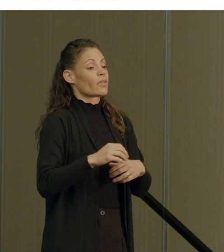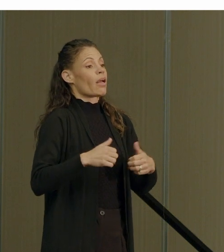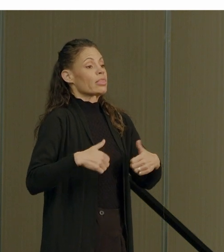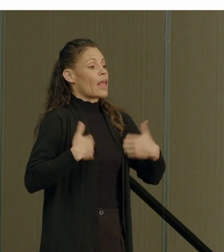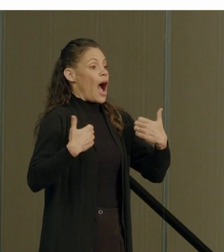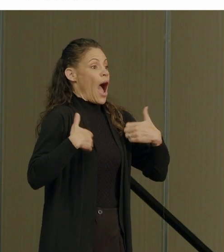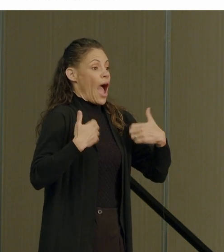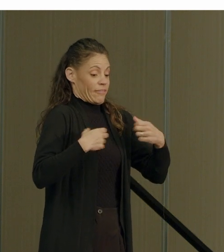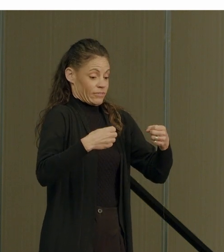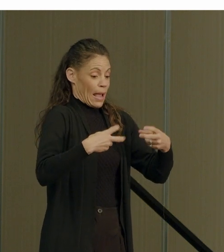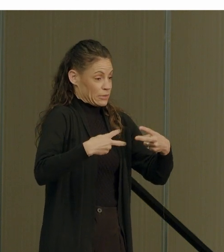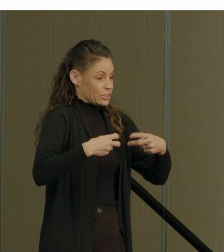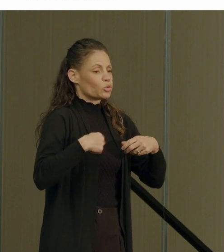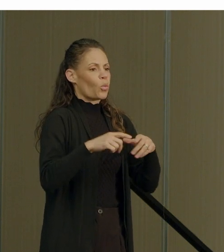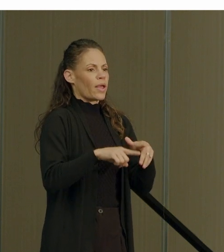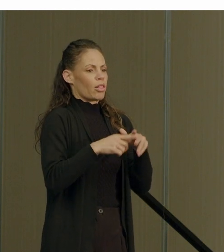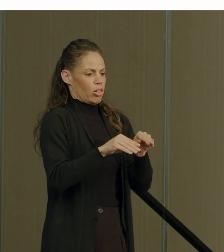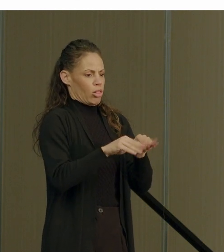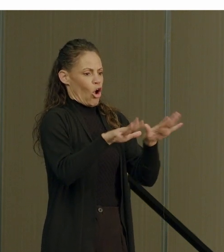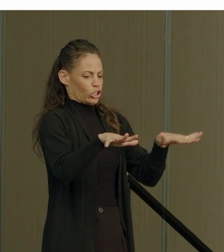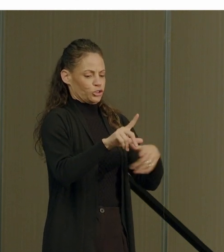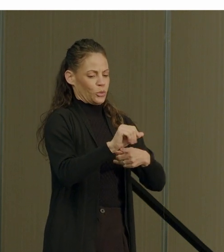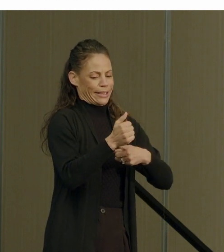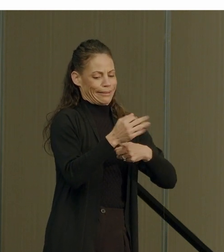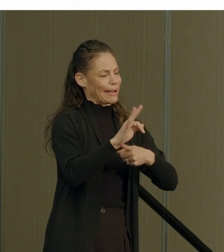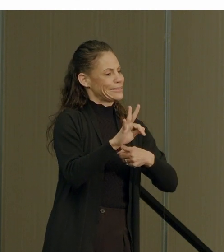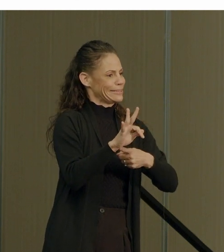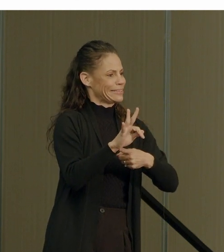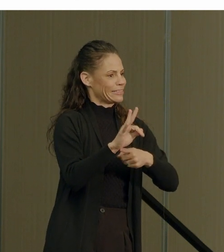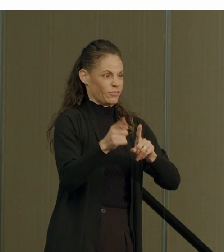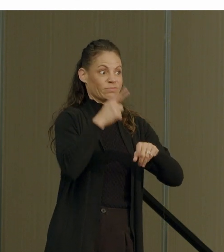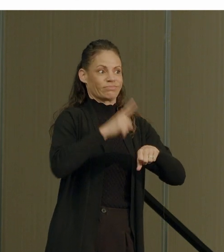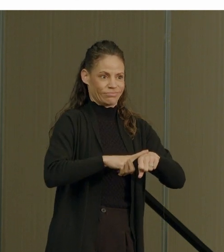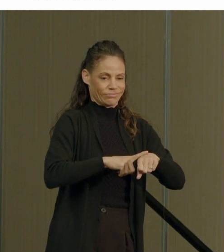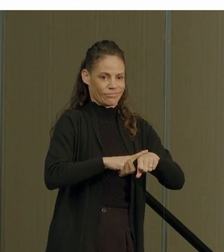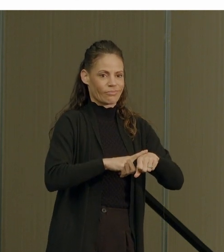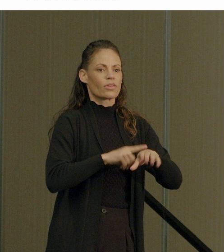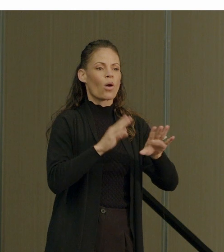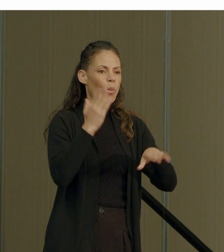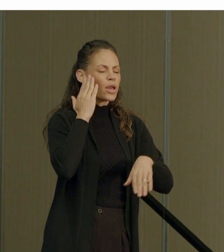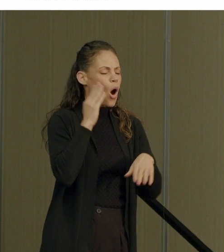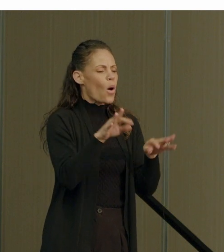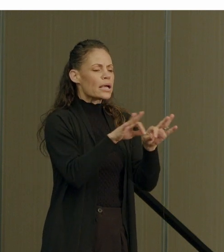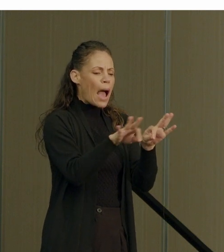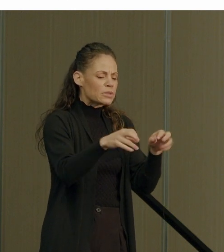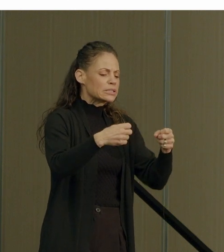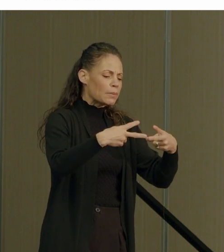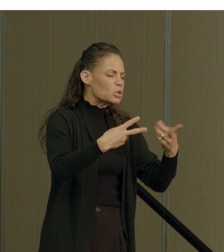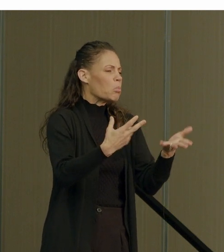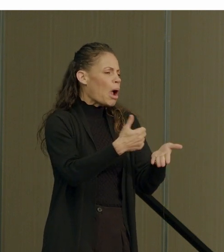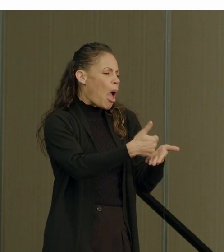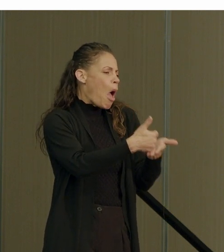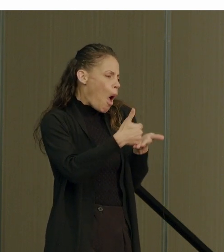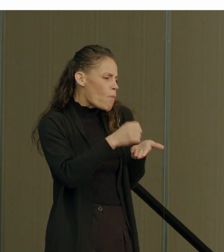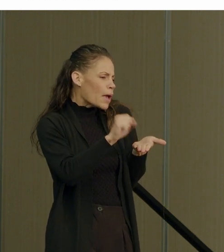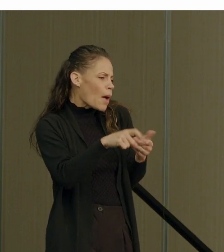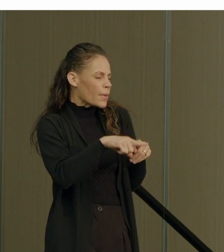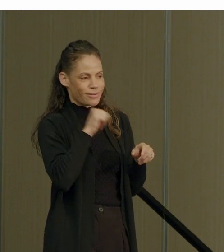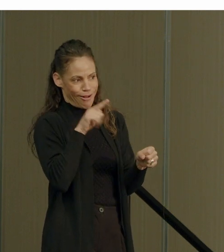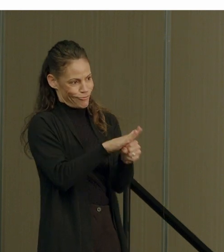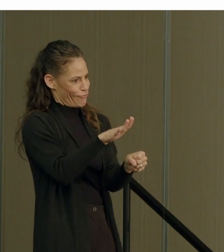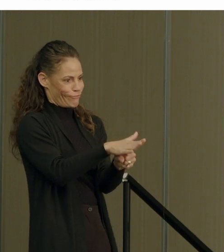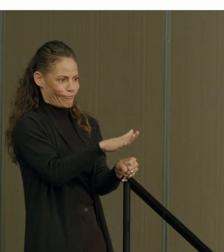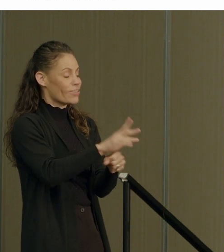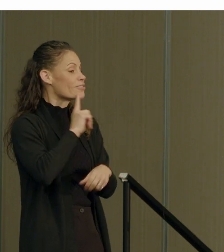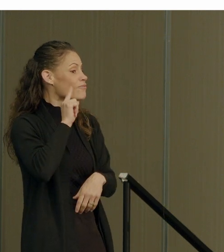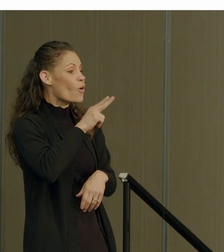caption. We launched it originally in 2019. We realized captions alone are helpful, but it's really not enough. For deaf and hard of